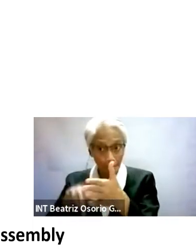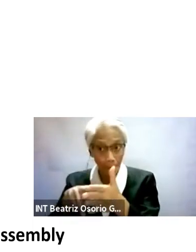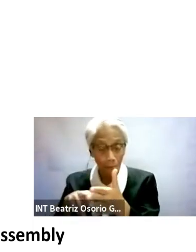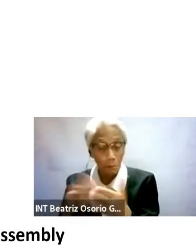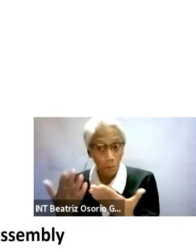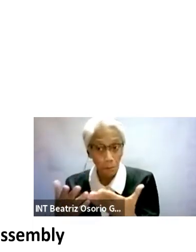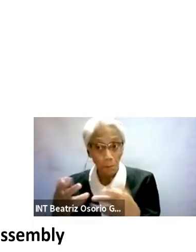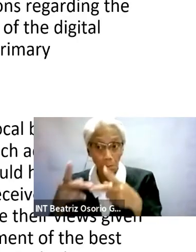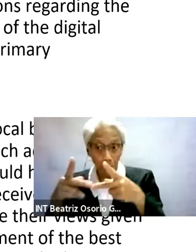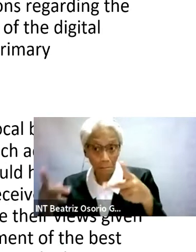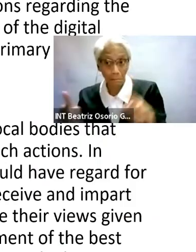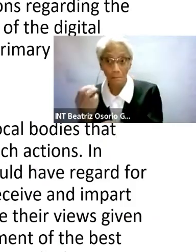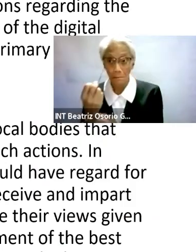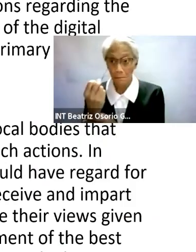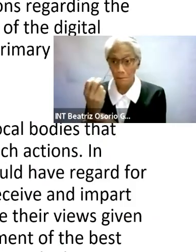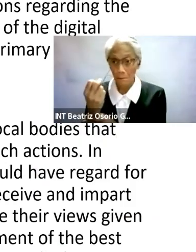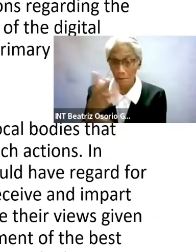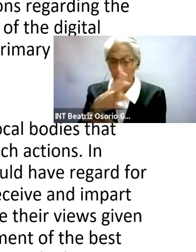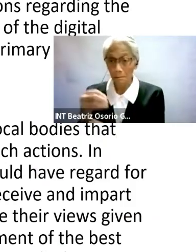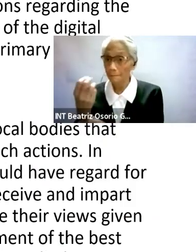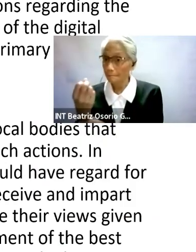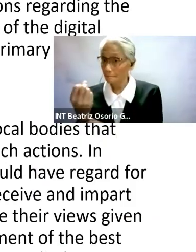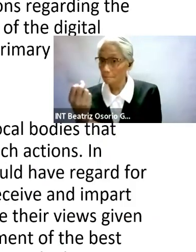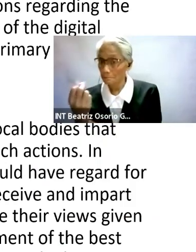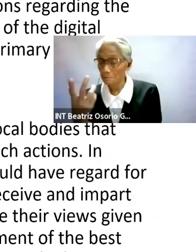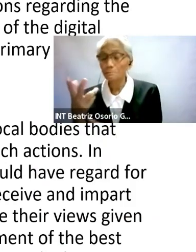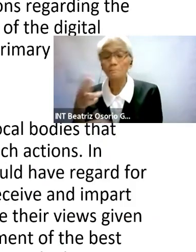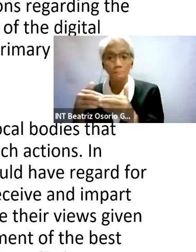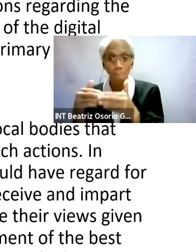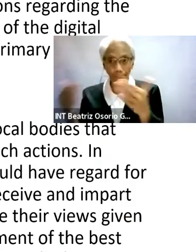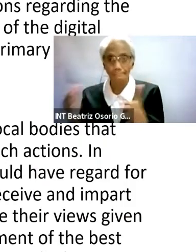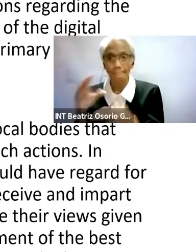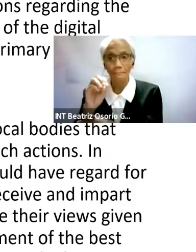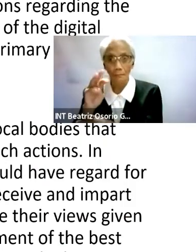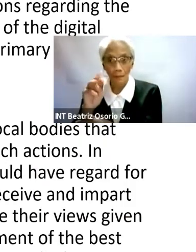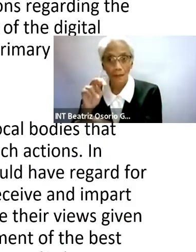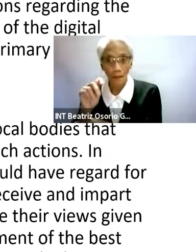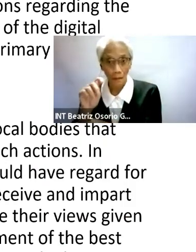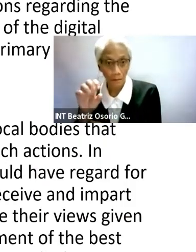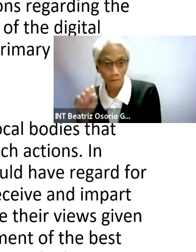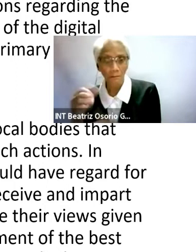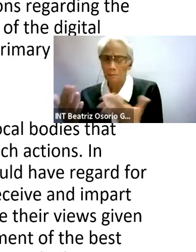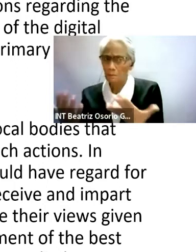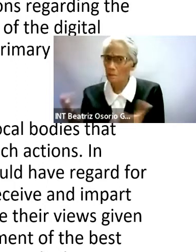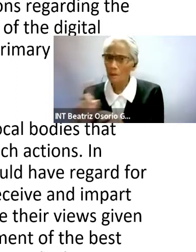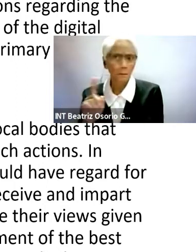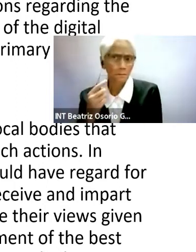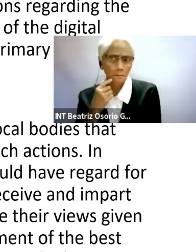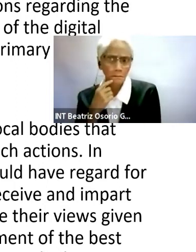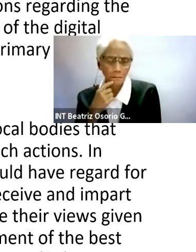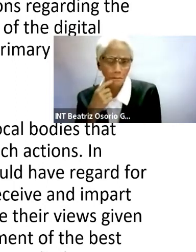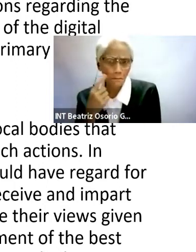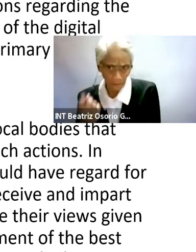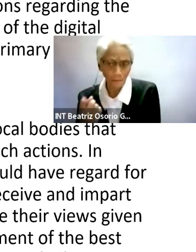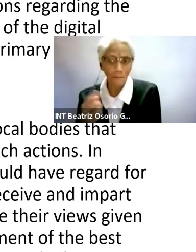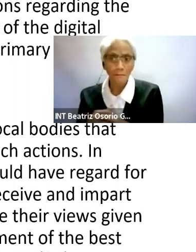paragraph 12 and paragraph 13 of the general comment slowly, and let it soak in, because I will not